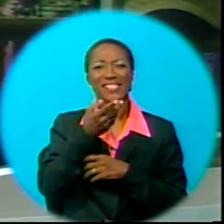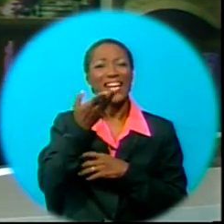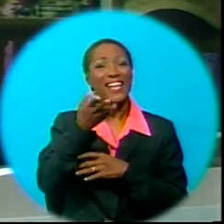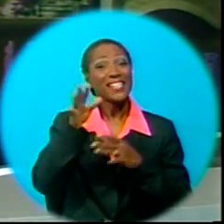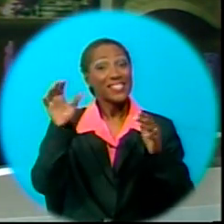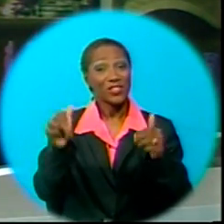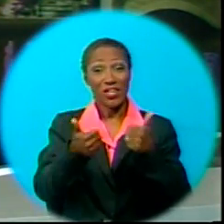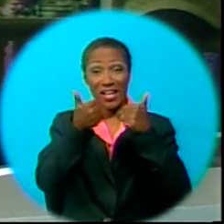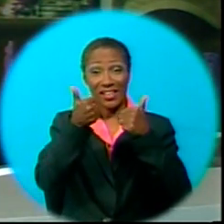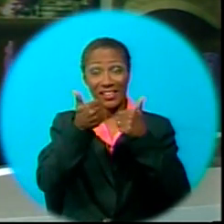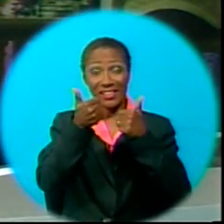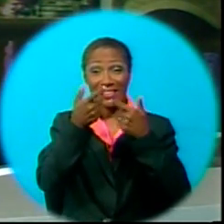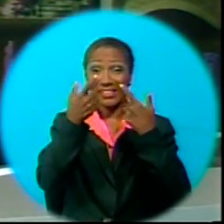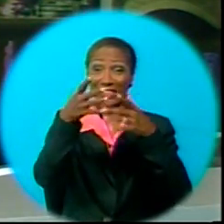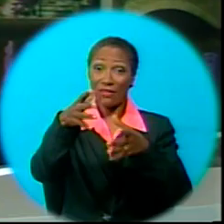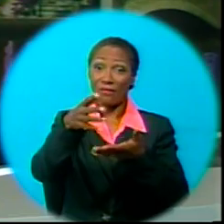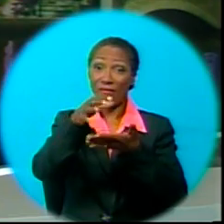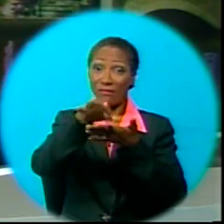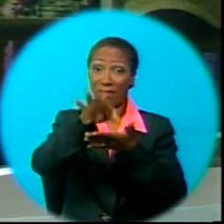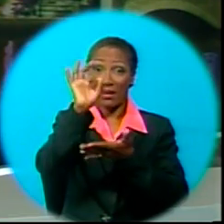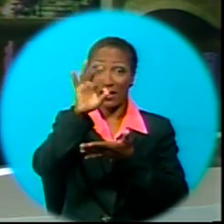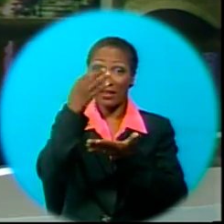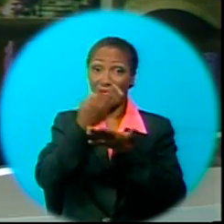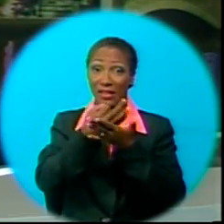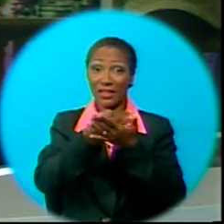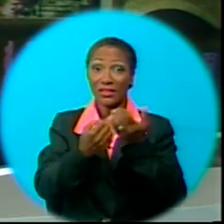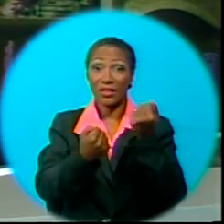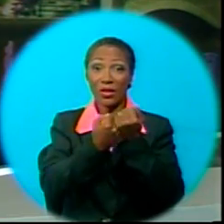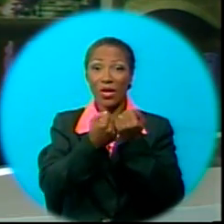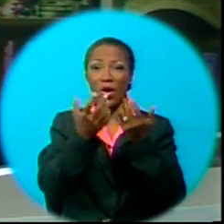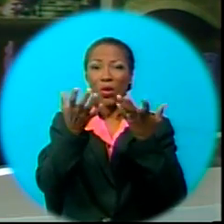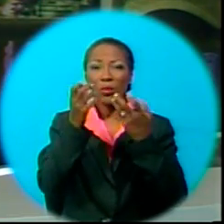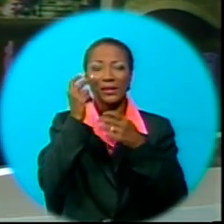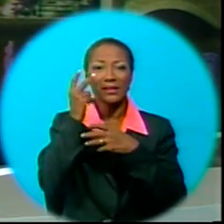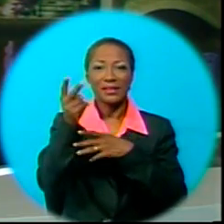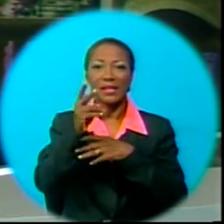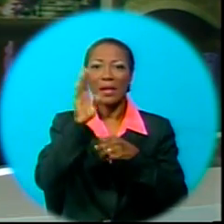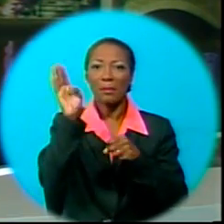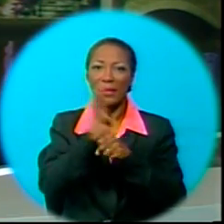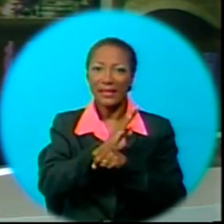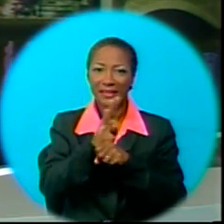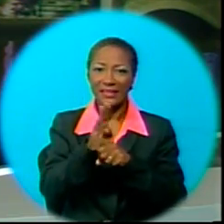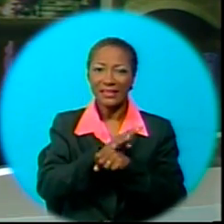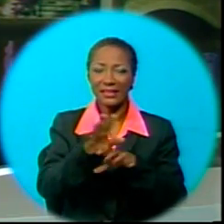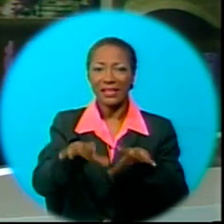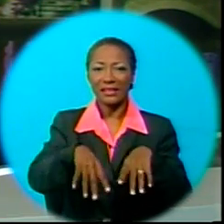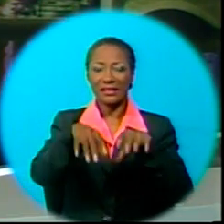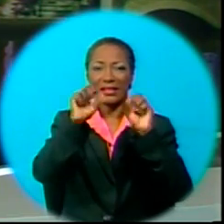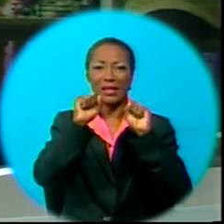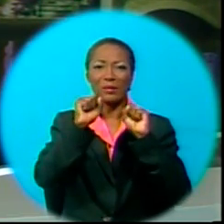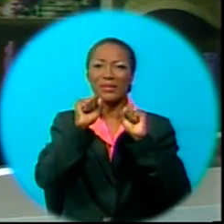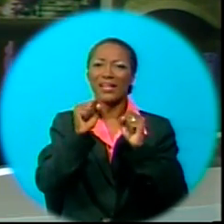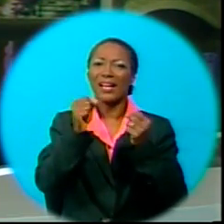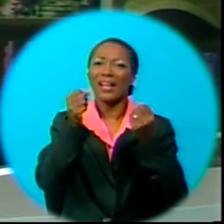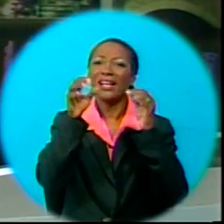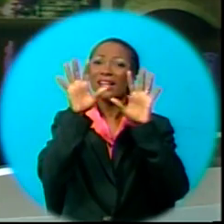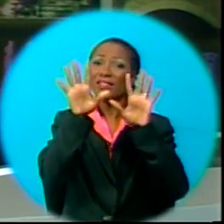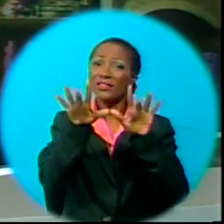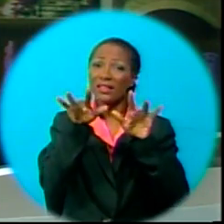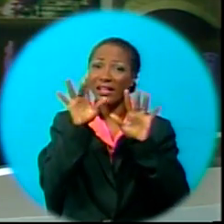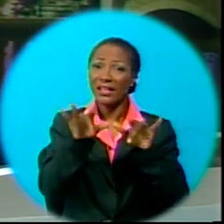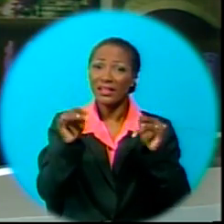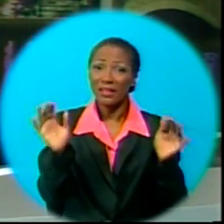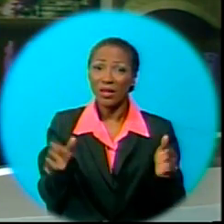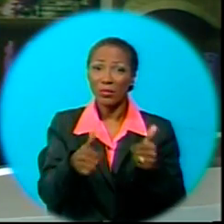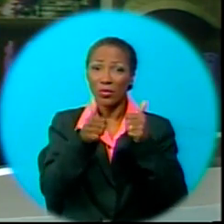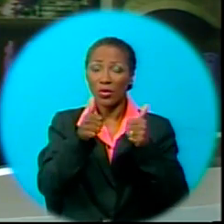it's a challenge seeking financial support and would like to see Barbados's businesses adopt a more humane approach when